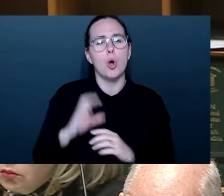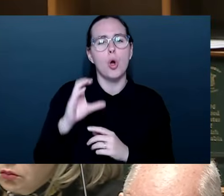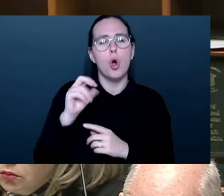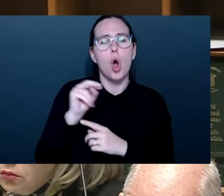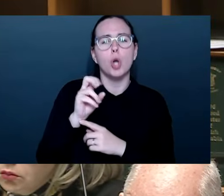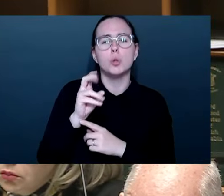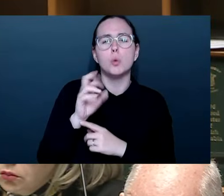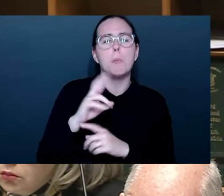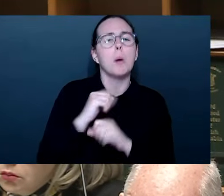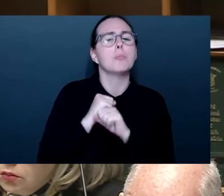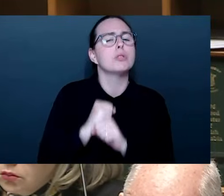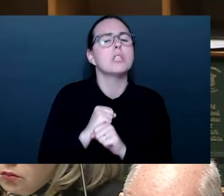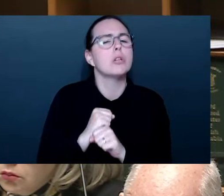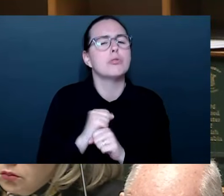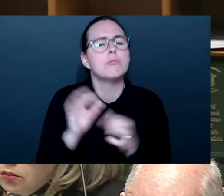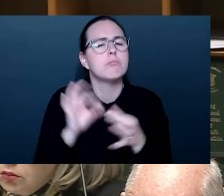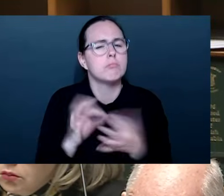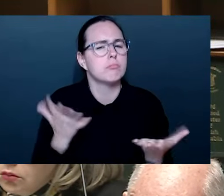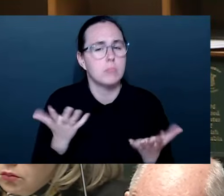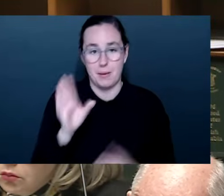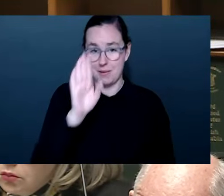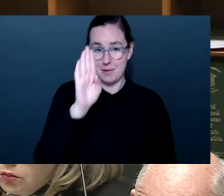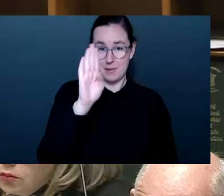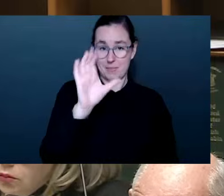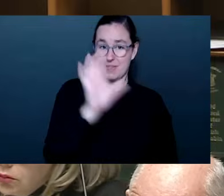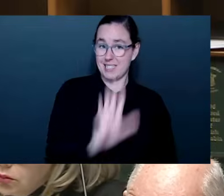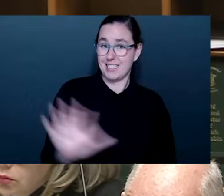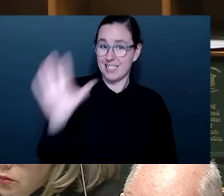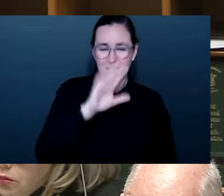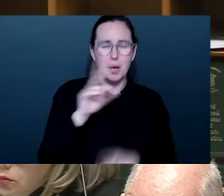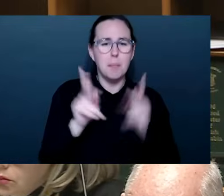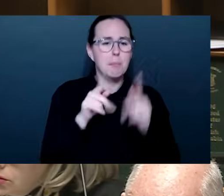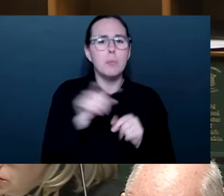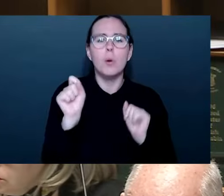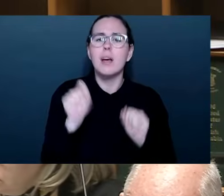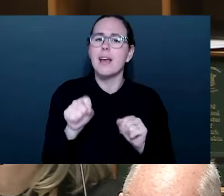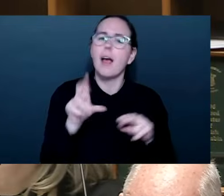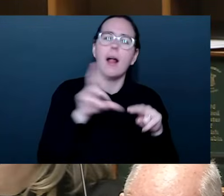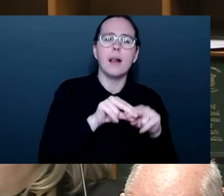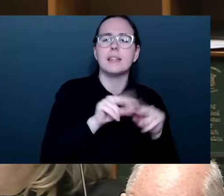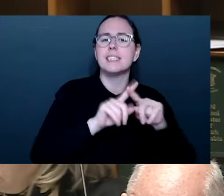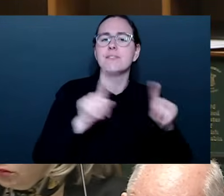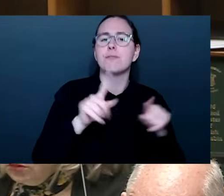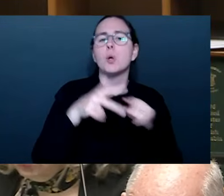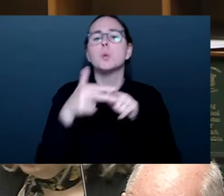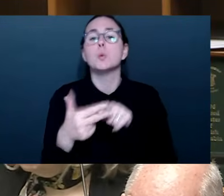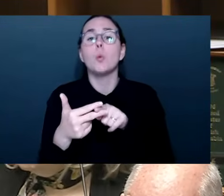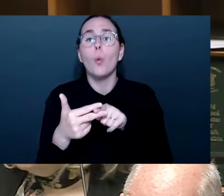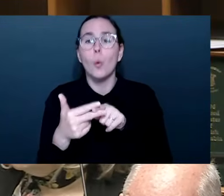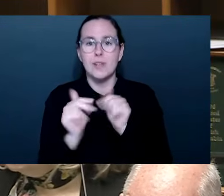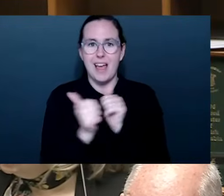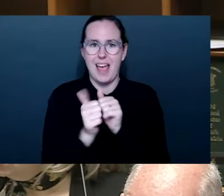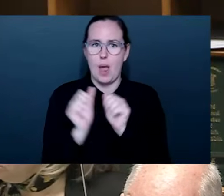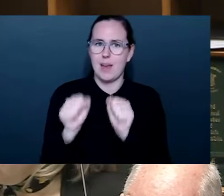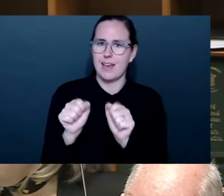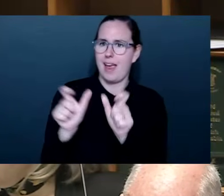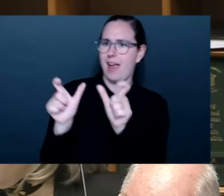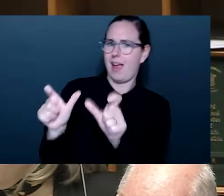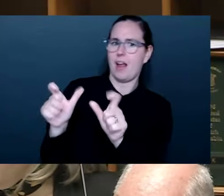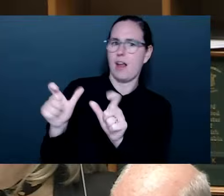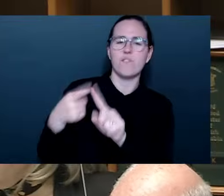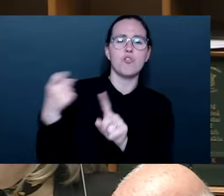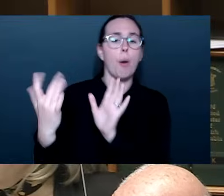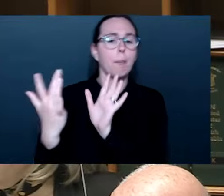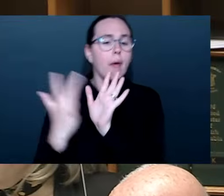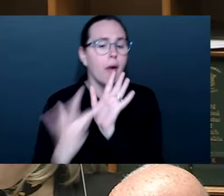specifically security alerts and credit freezes, to protect themselves against credit fraud. The bill also improves access to personal